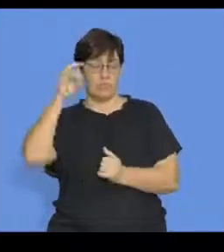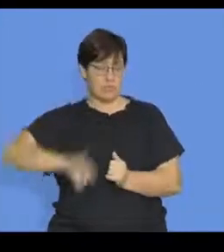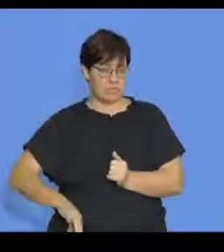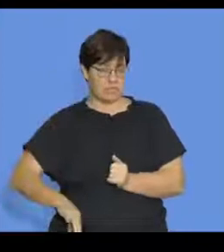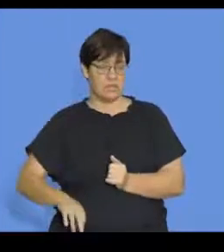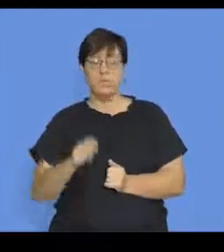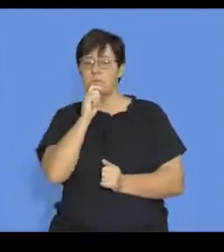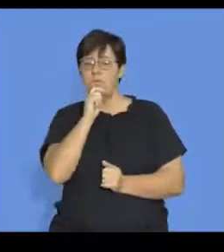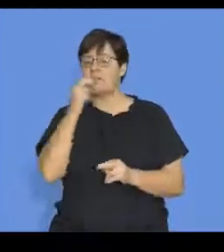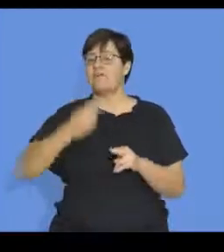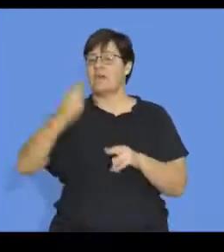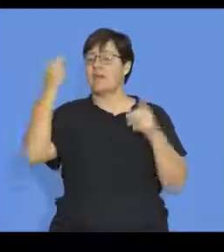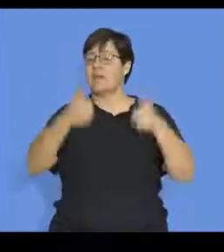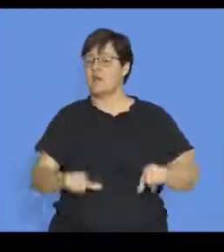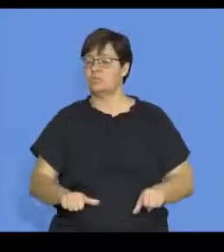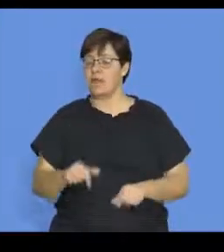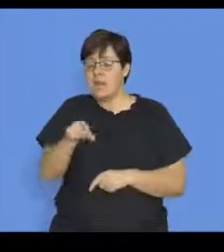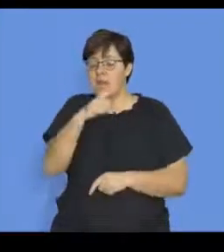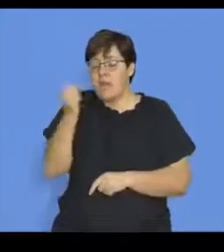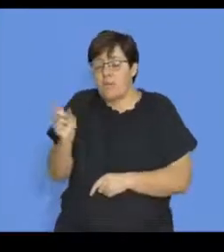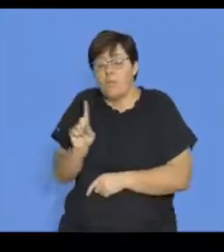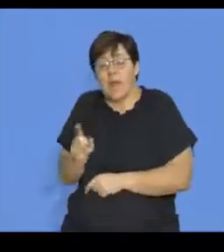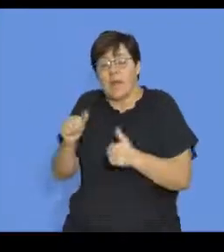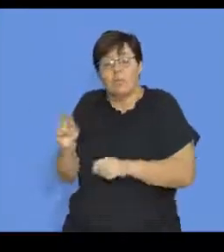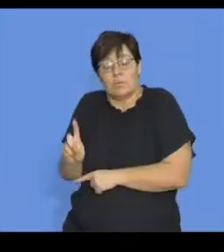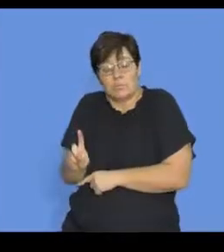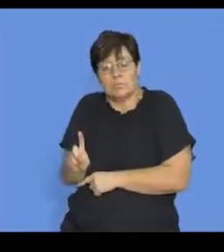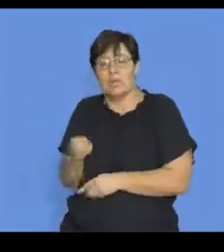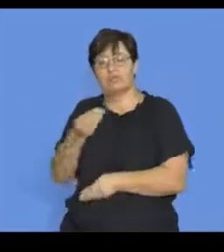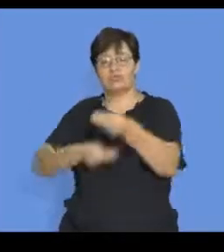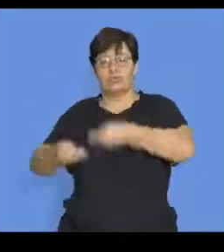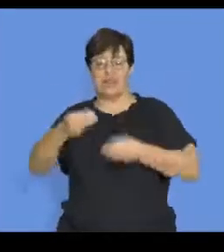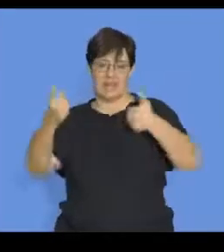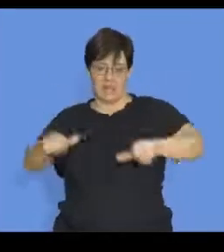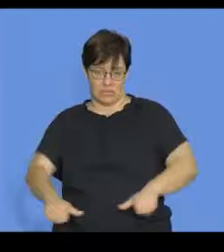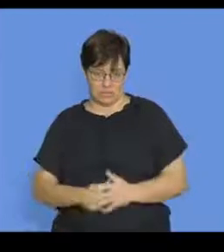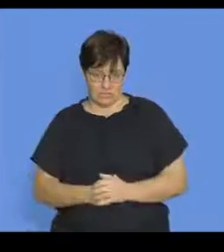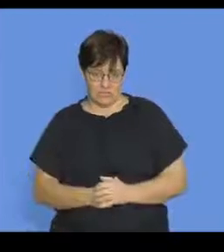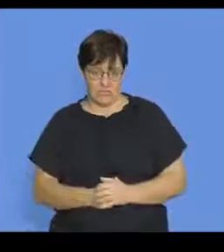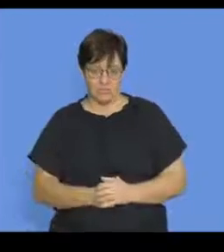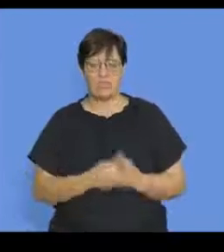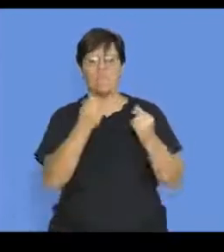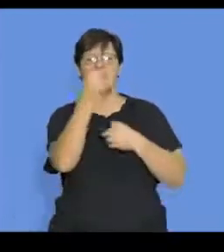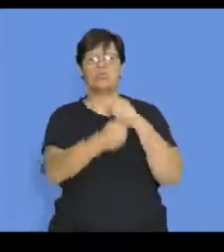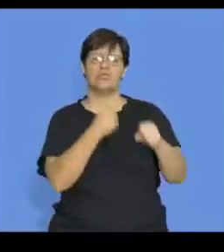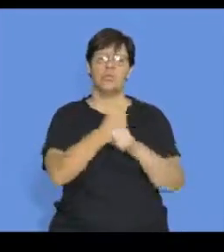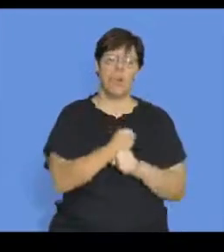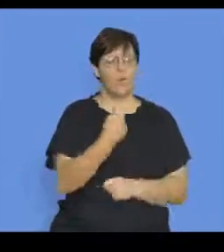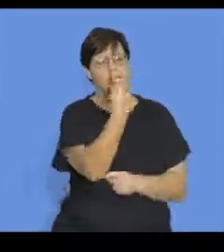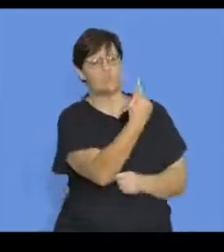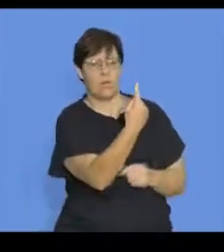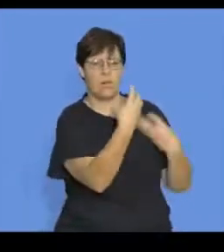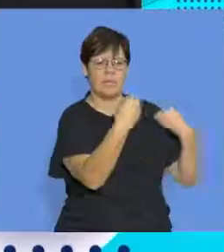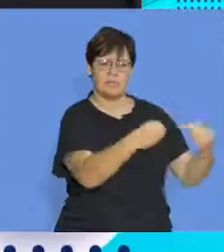final account called the trading account. So obviously, at the end of the financial year, whether it's a sole